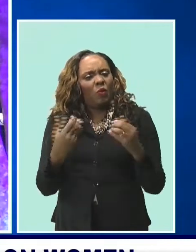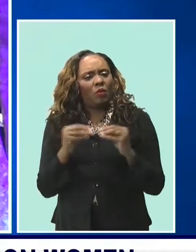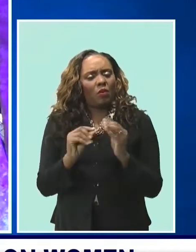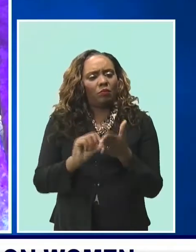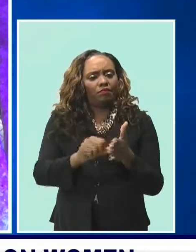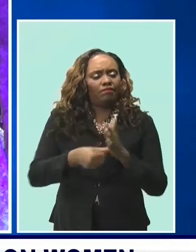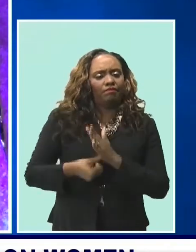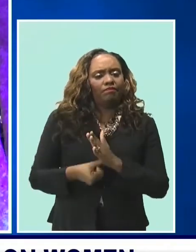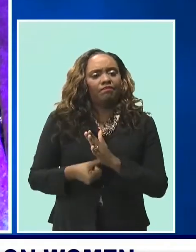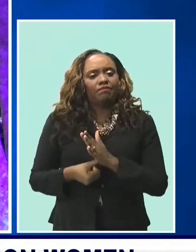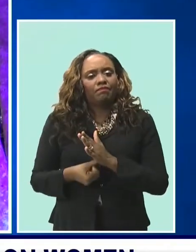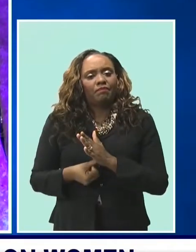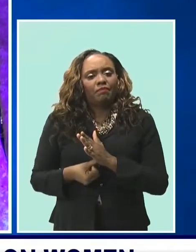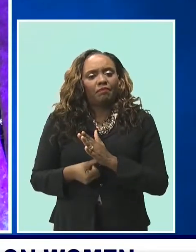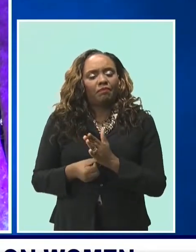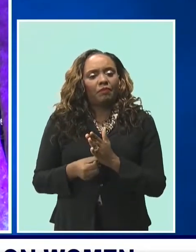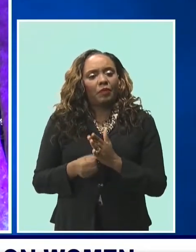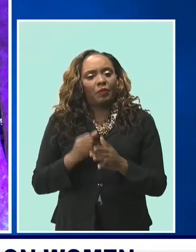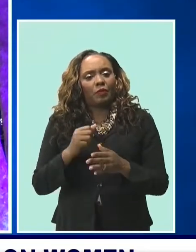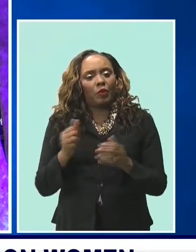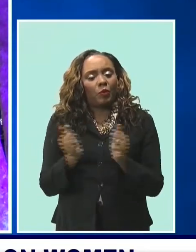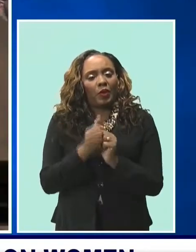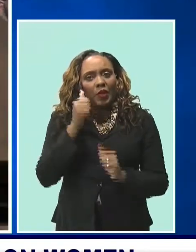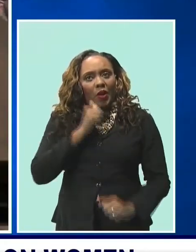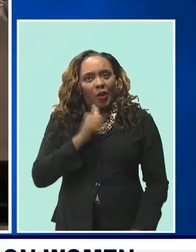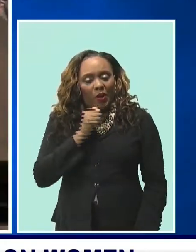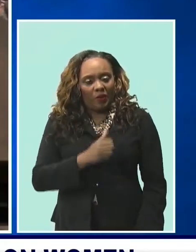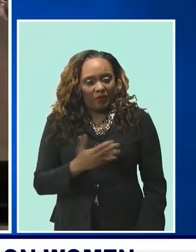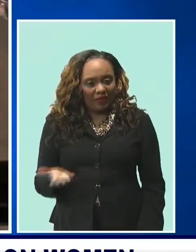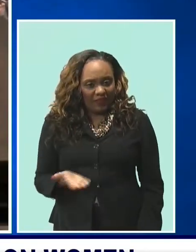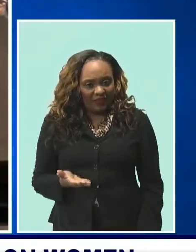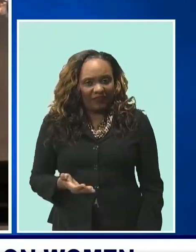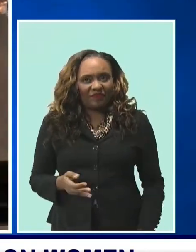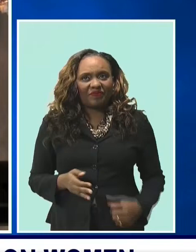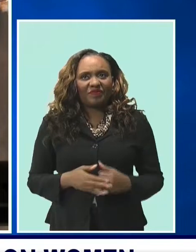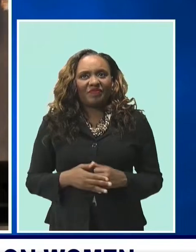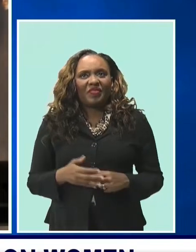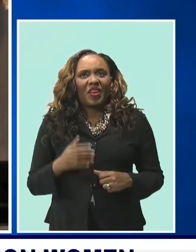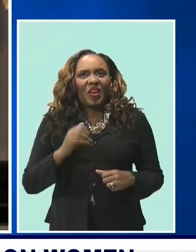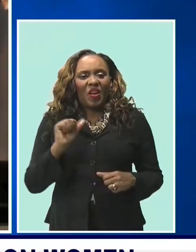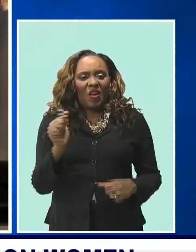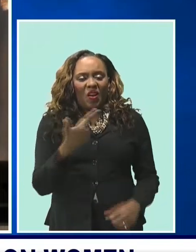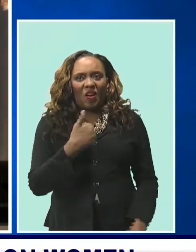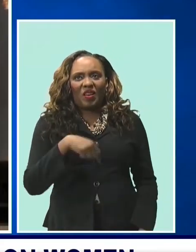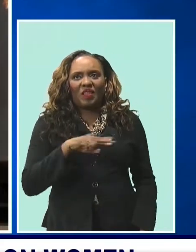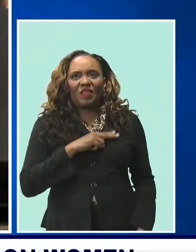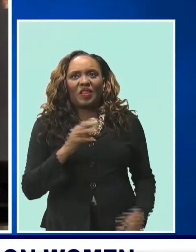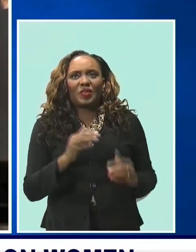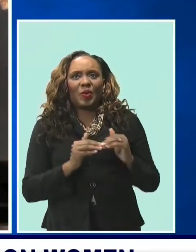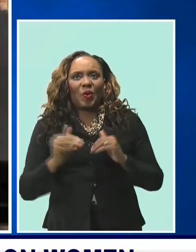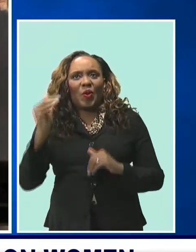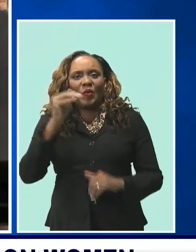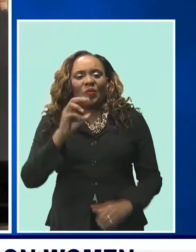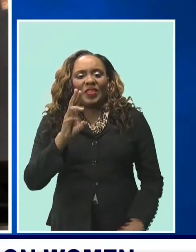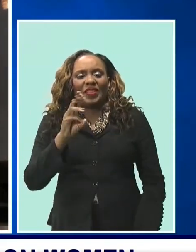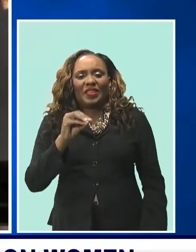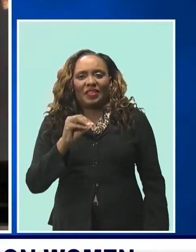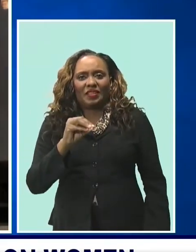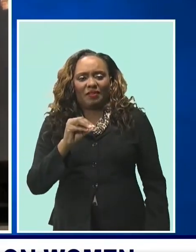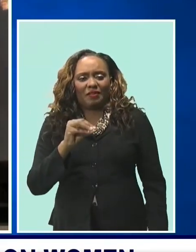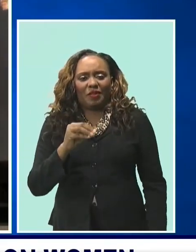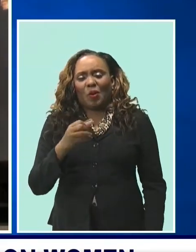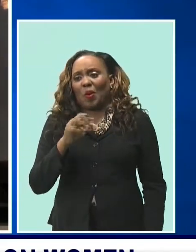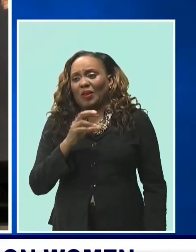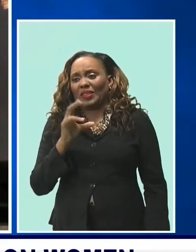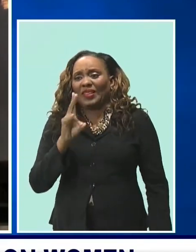being placed on the island's girls. All of us, I believe, except for you, ma'am, are past 60 or 70 or